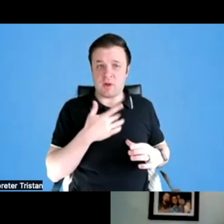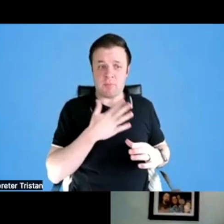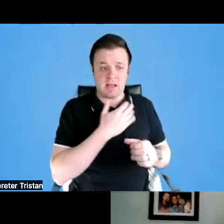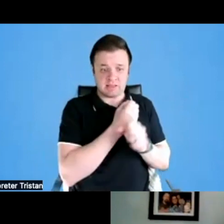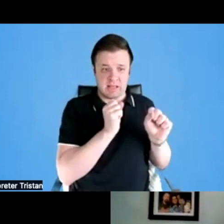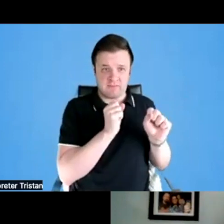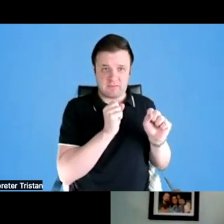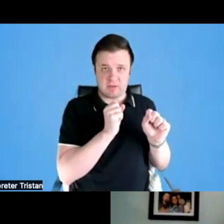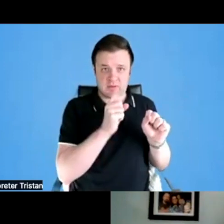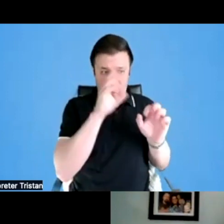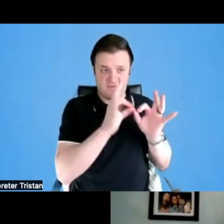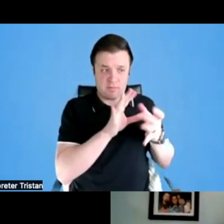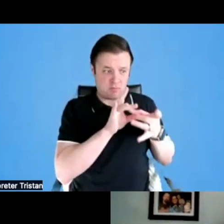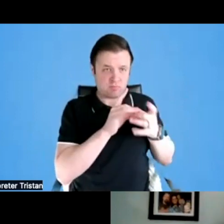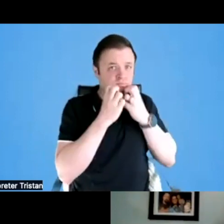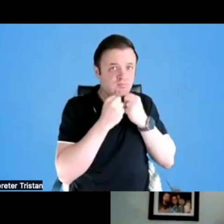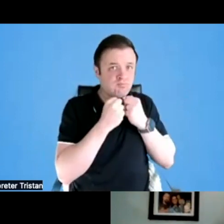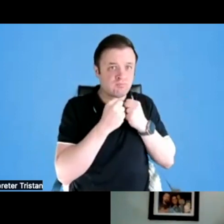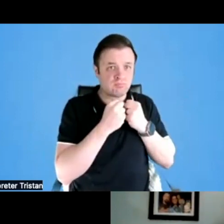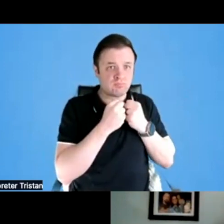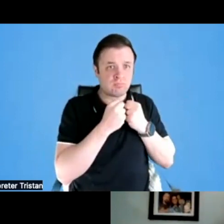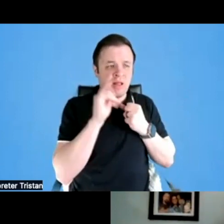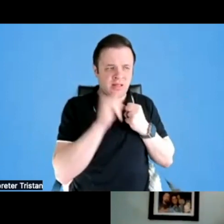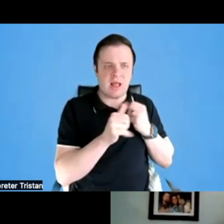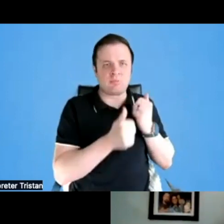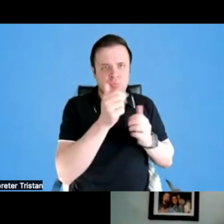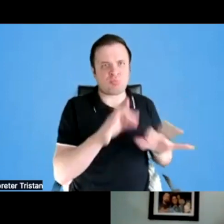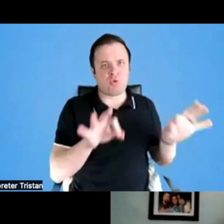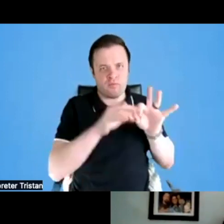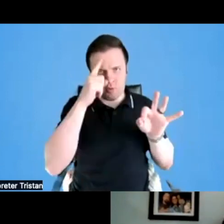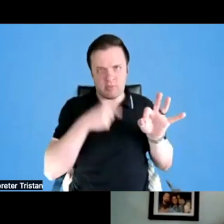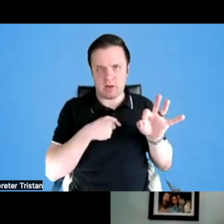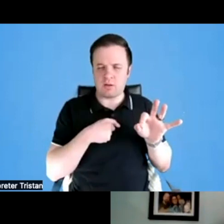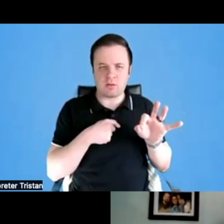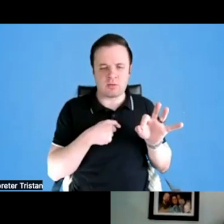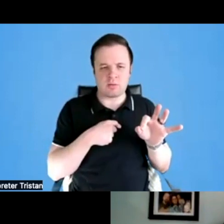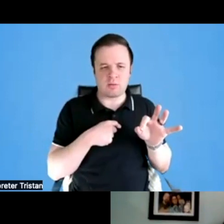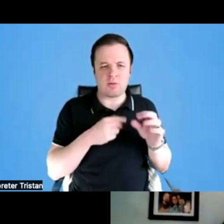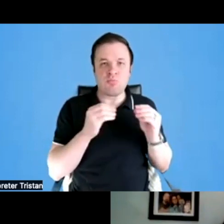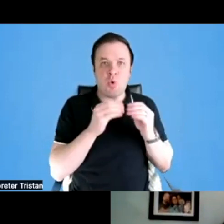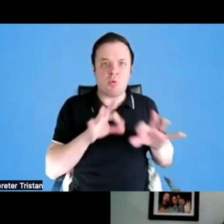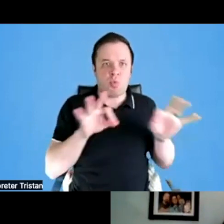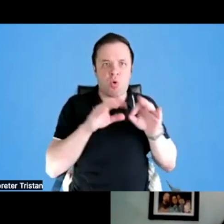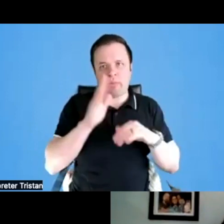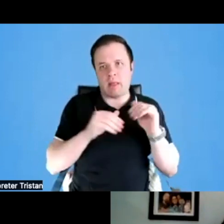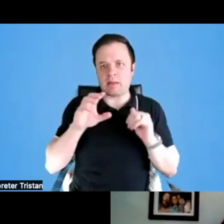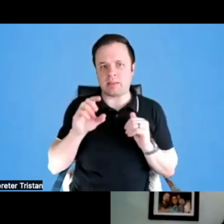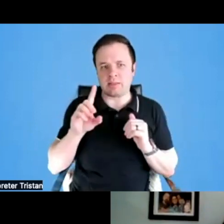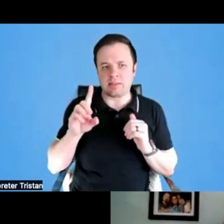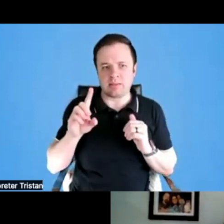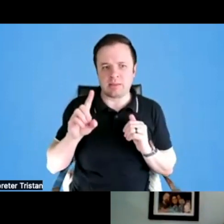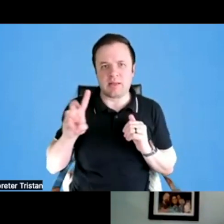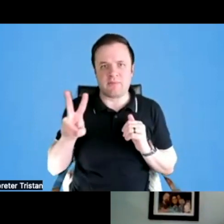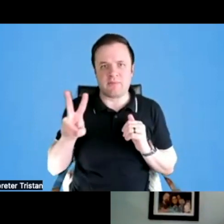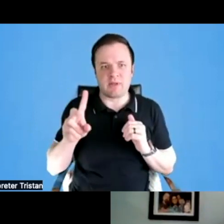having family and having this woman in her life was the thing that she was prioritizing over the DV, which is what was most on my mind.